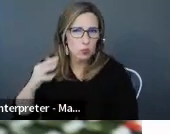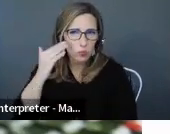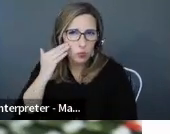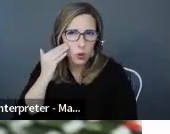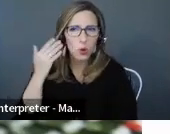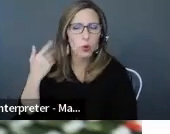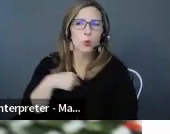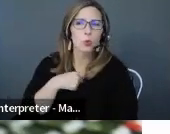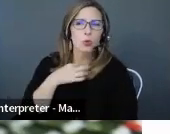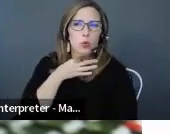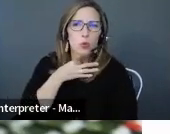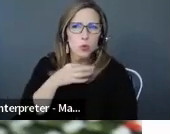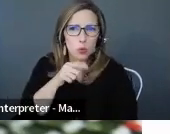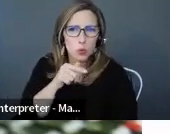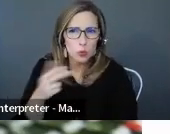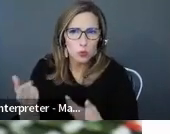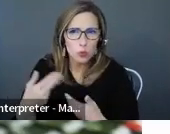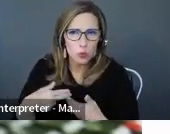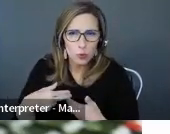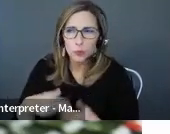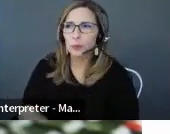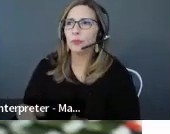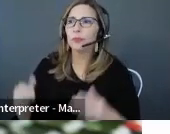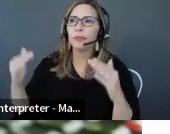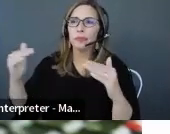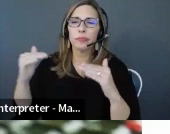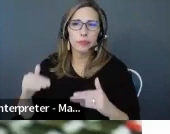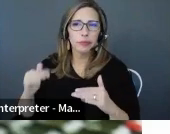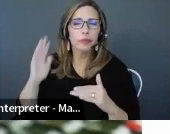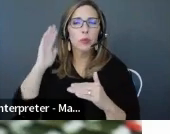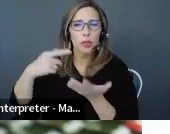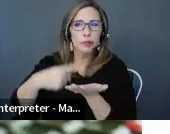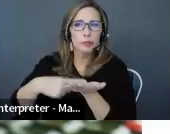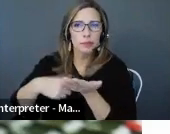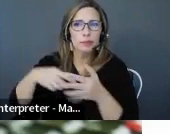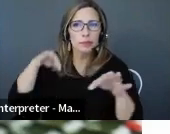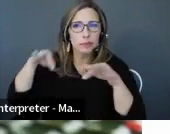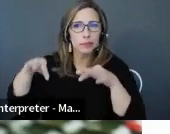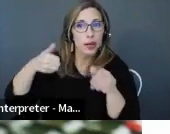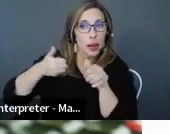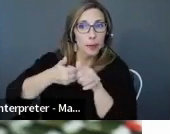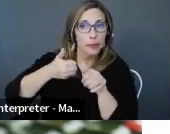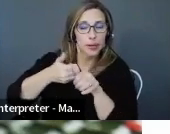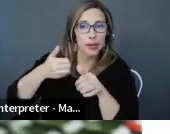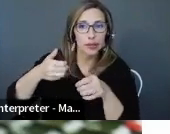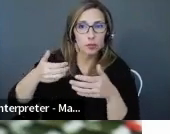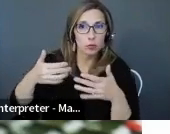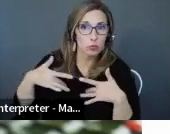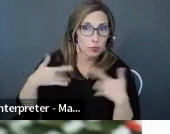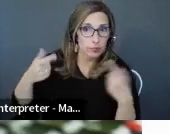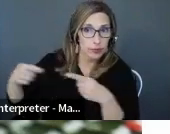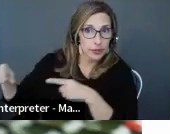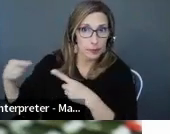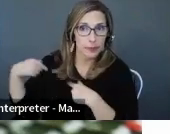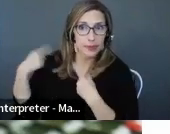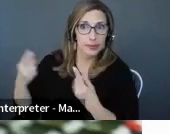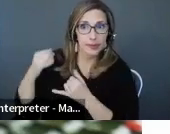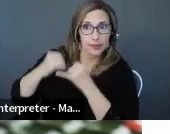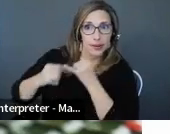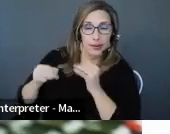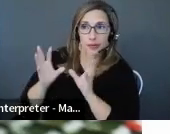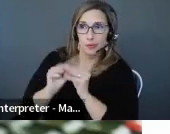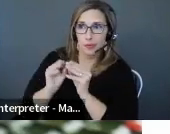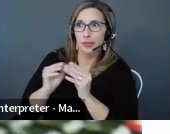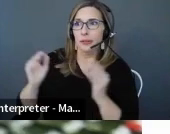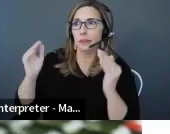idea of who's on the call. We'll talk about some updates since our last town hall, and Eliane will go over our quality